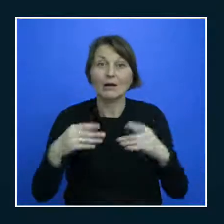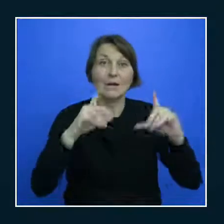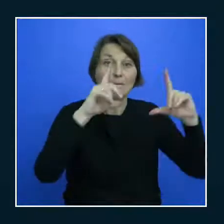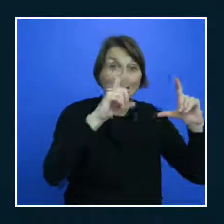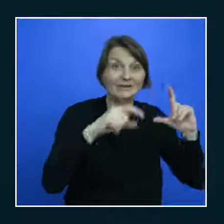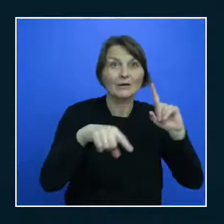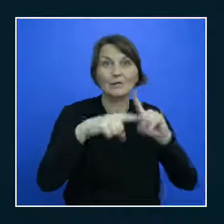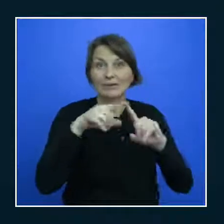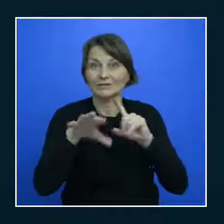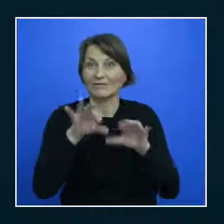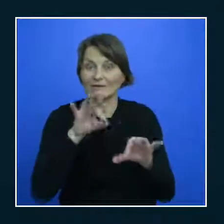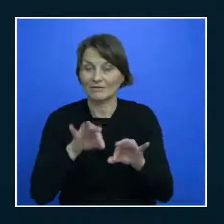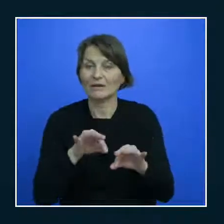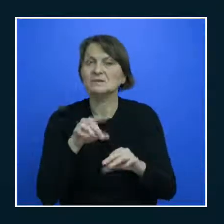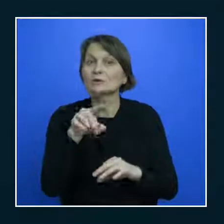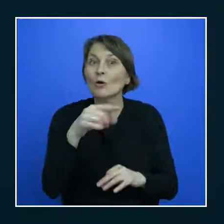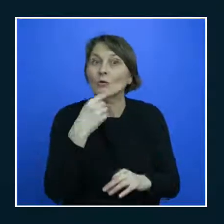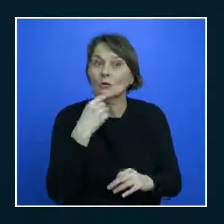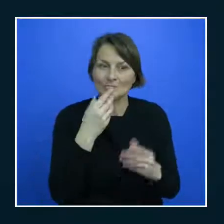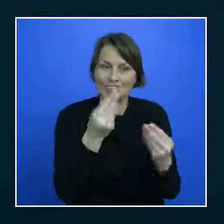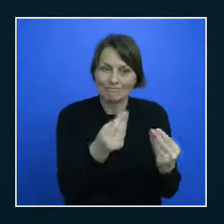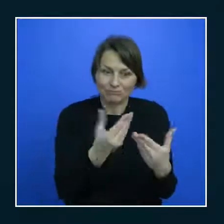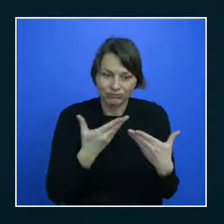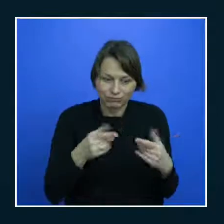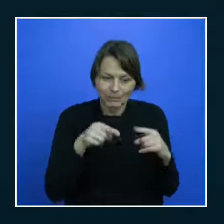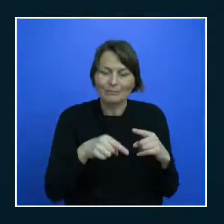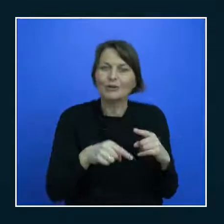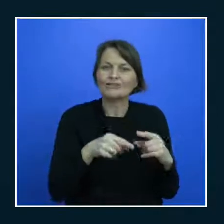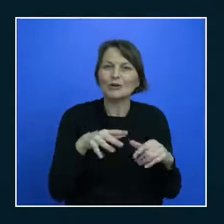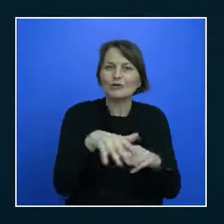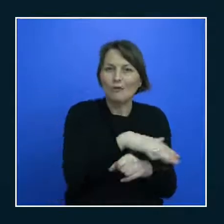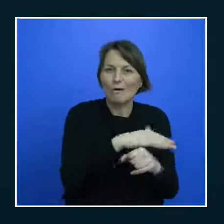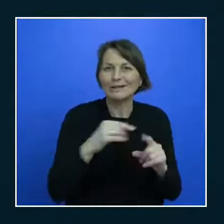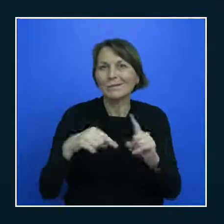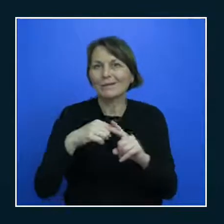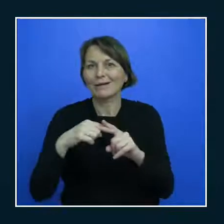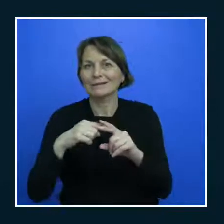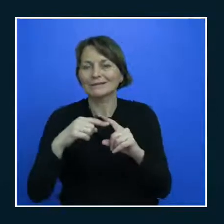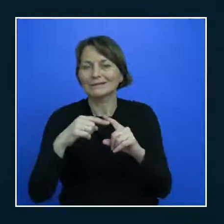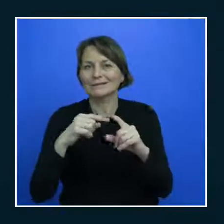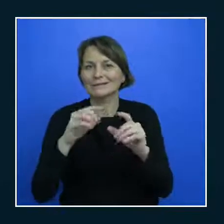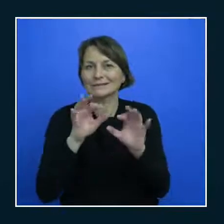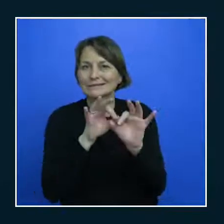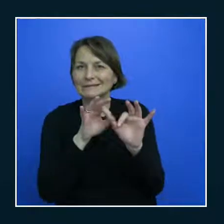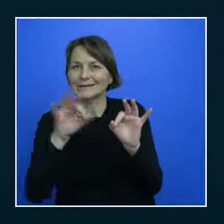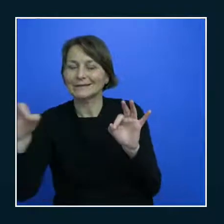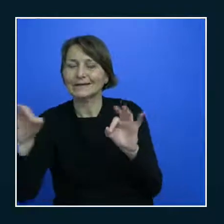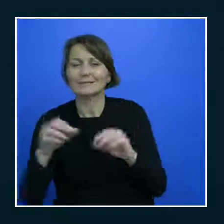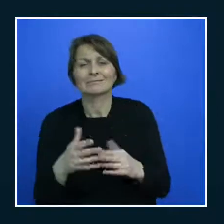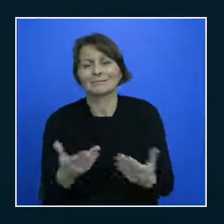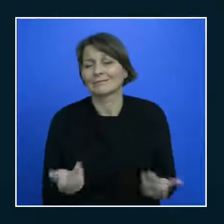said with the context and the semantics. It's really like every business has this